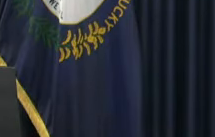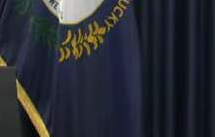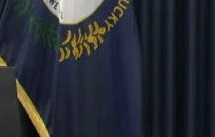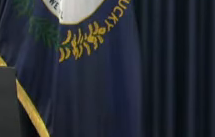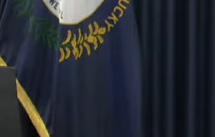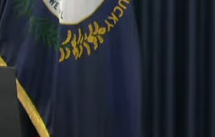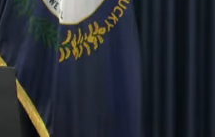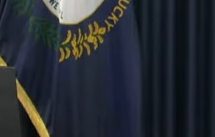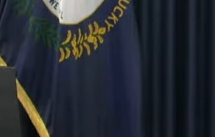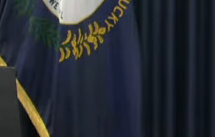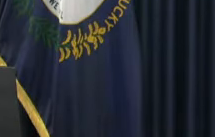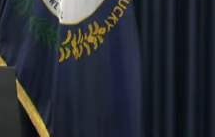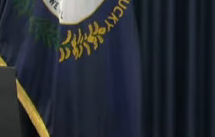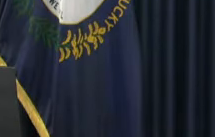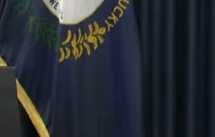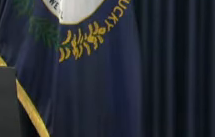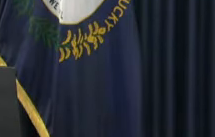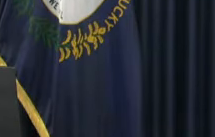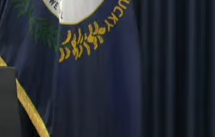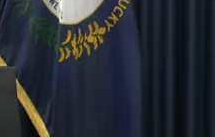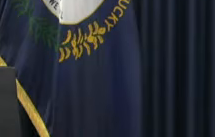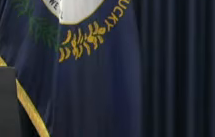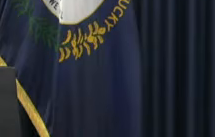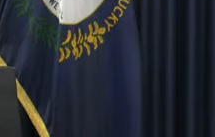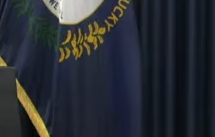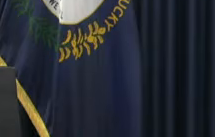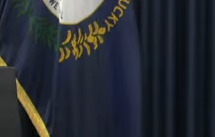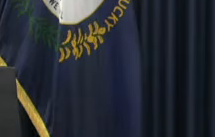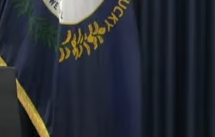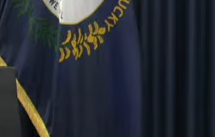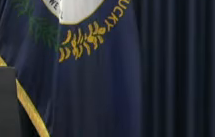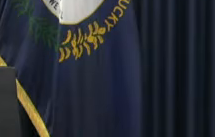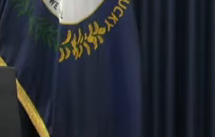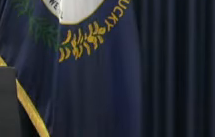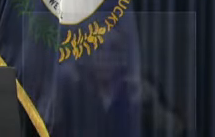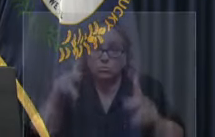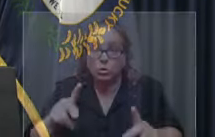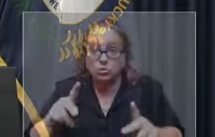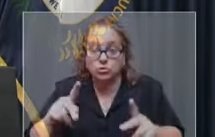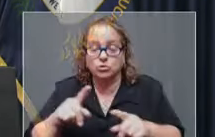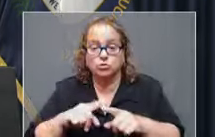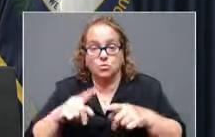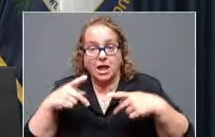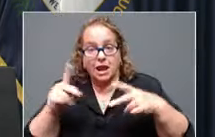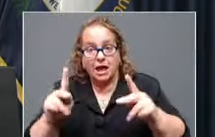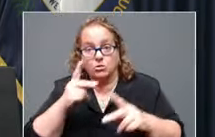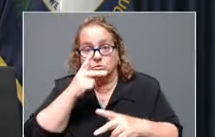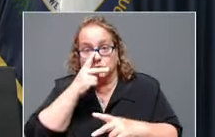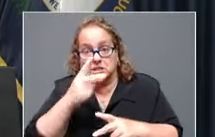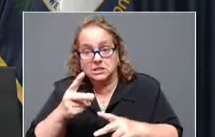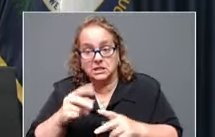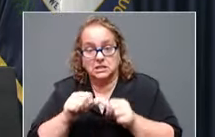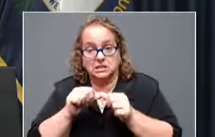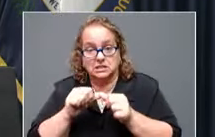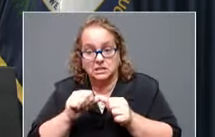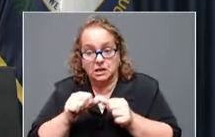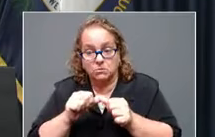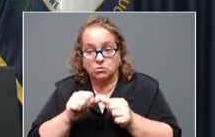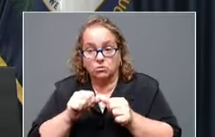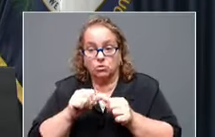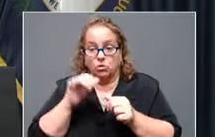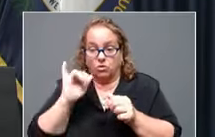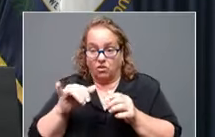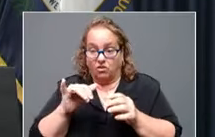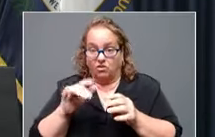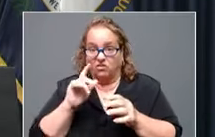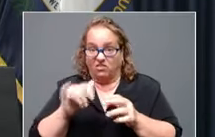normal, get our kids back to in-person instruction, and allowing the safe and sustainable continued resurgence of